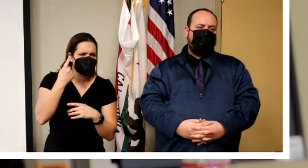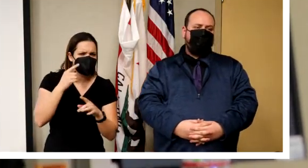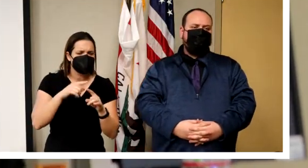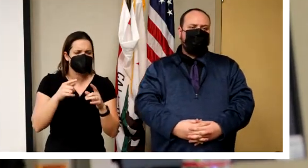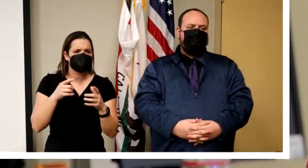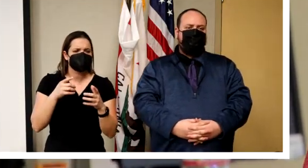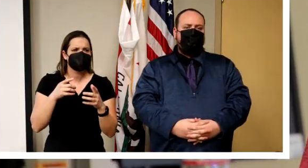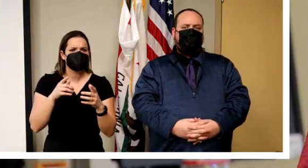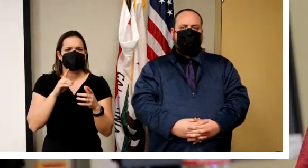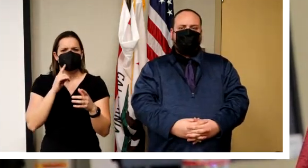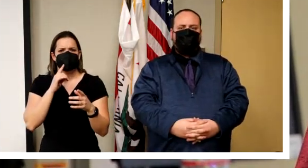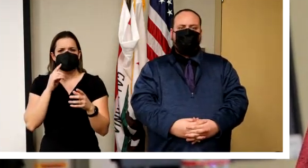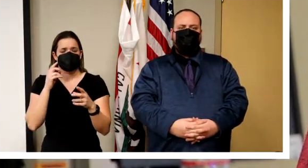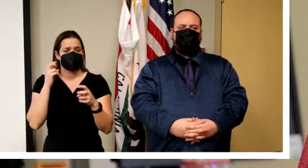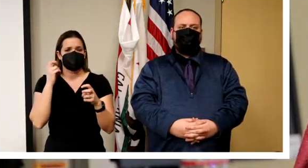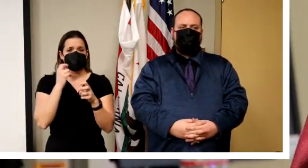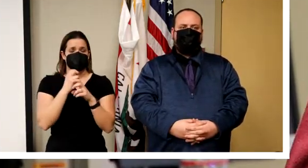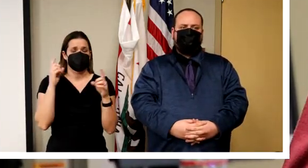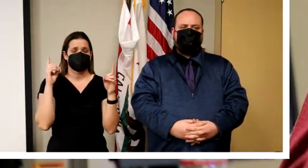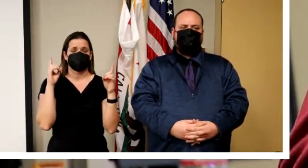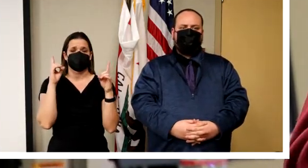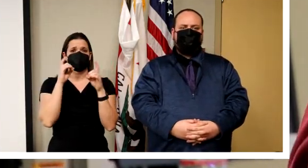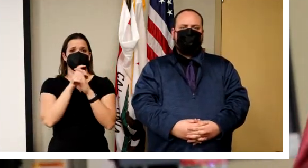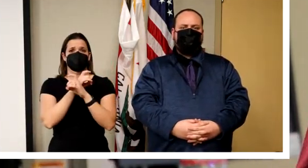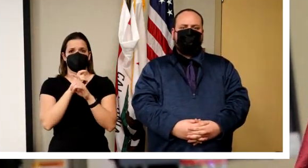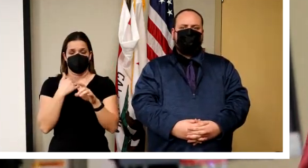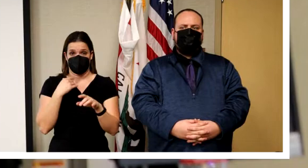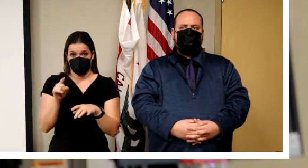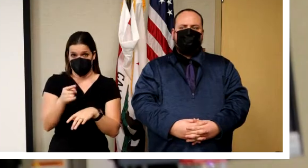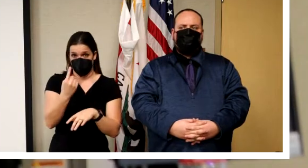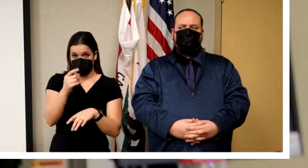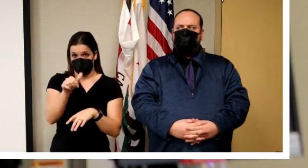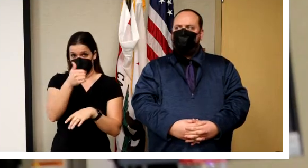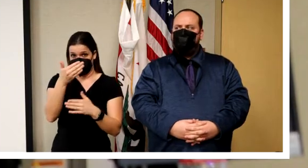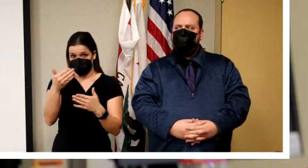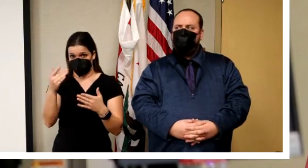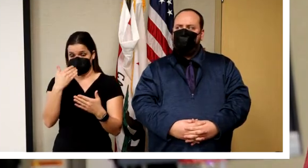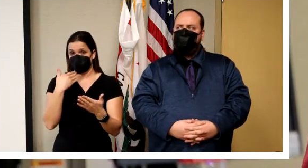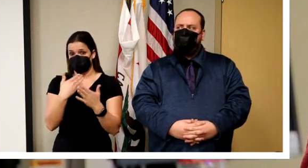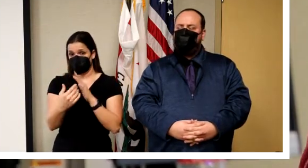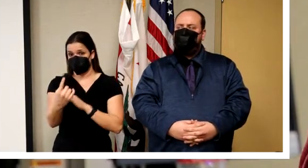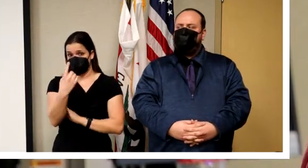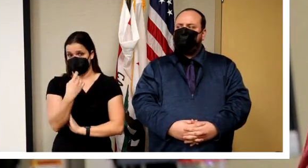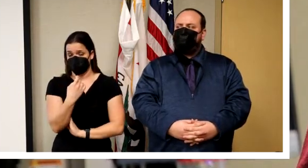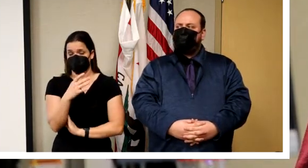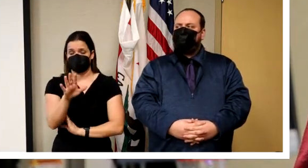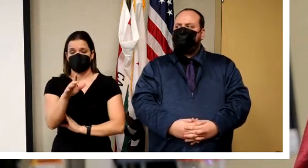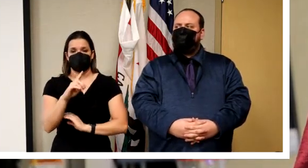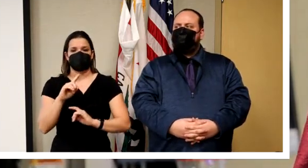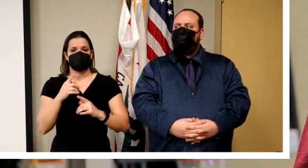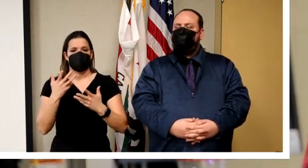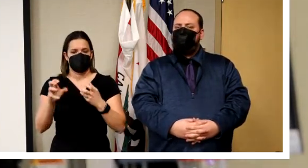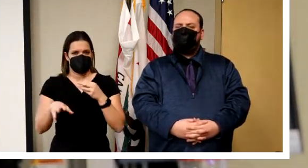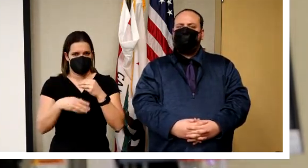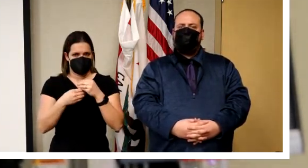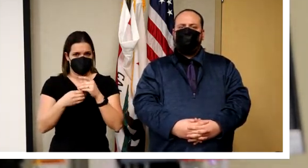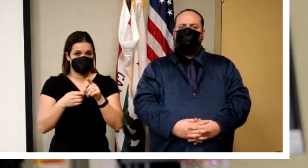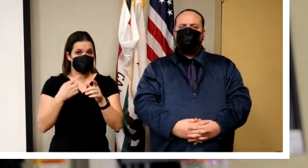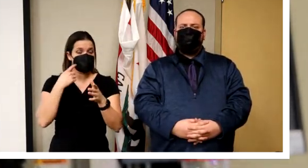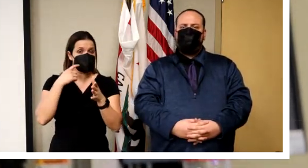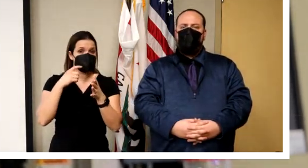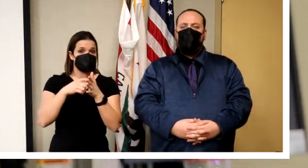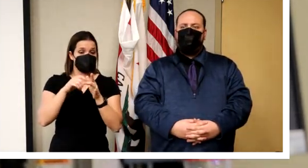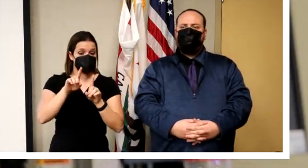Okay. it is very informative. Yes, okay, so I have one other thing now, because that's a great question, and that I would add. You'll also